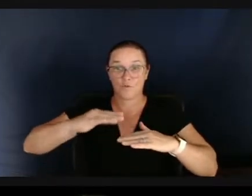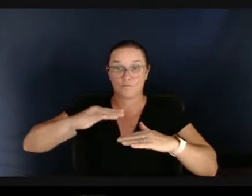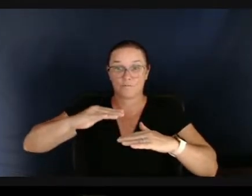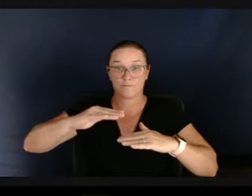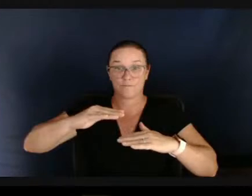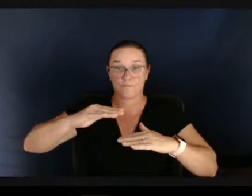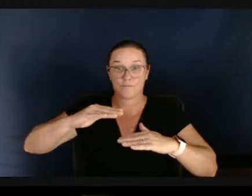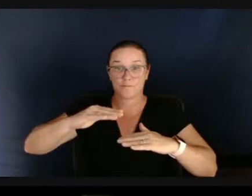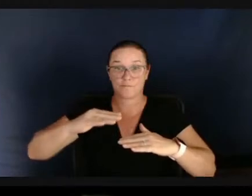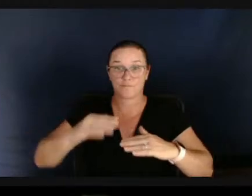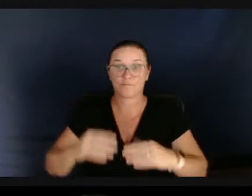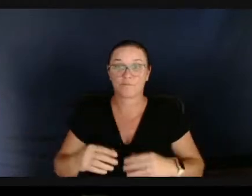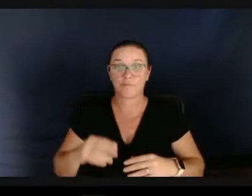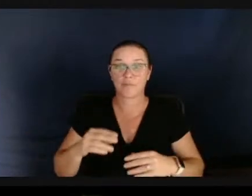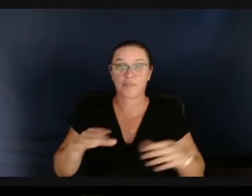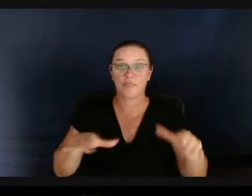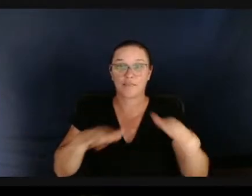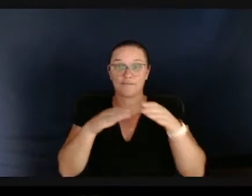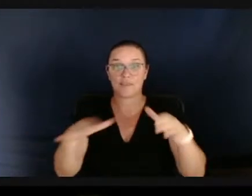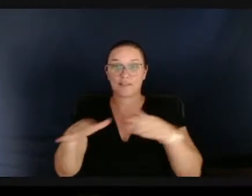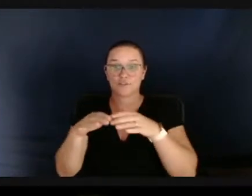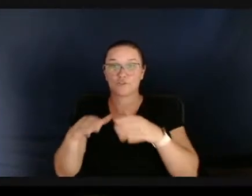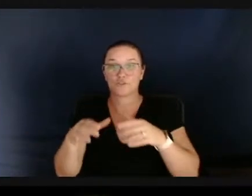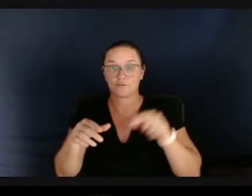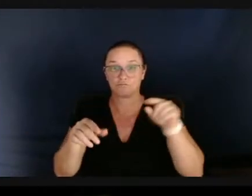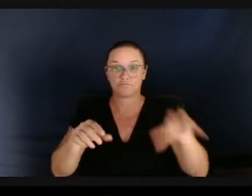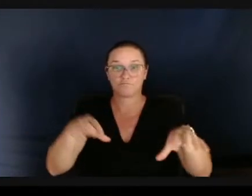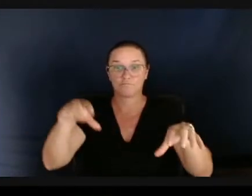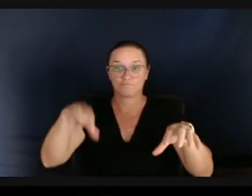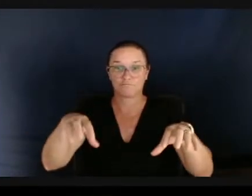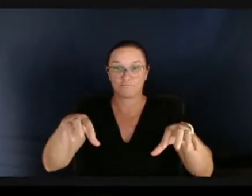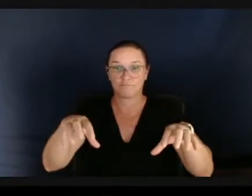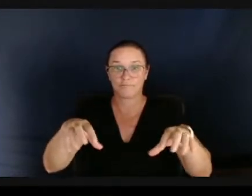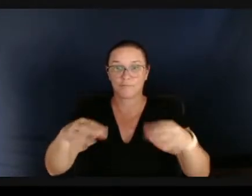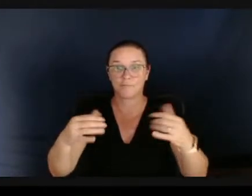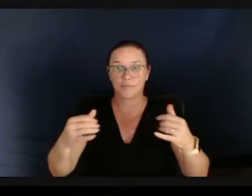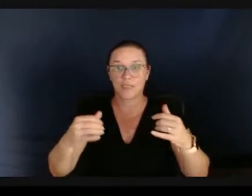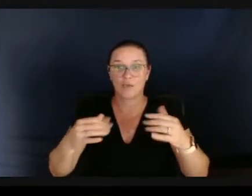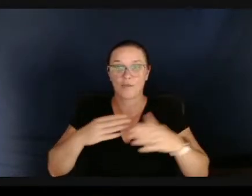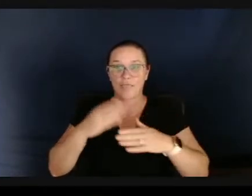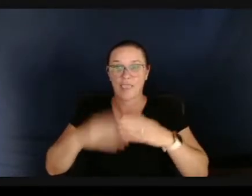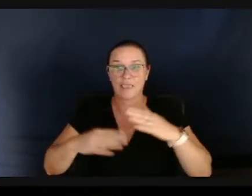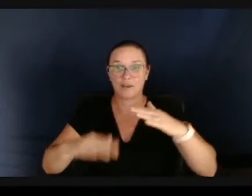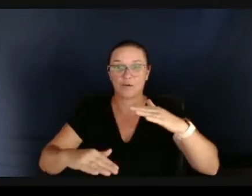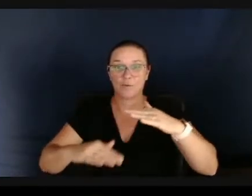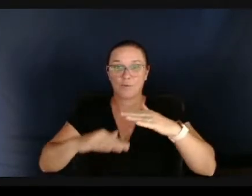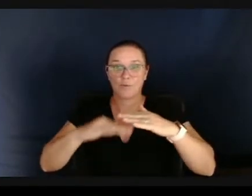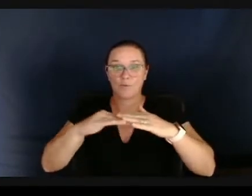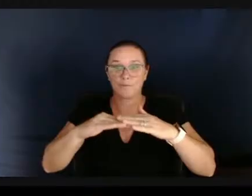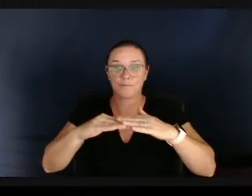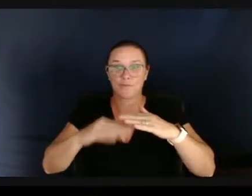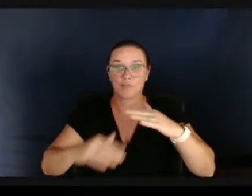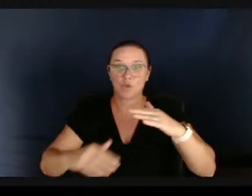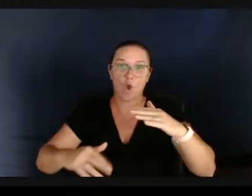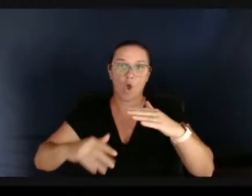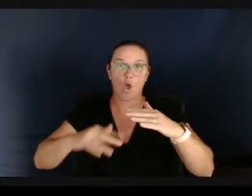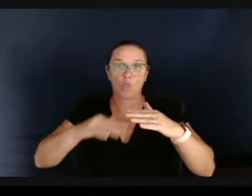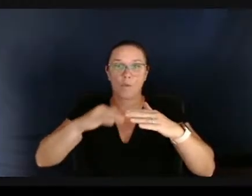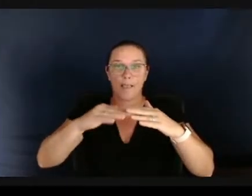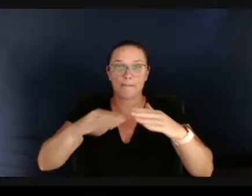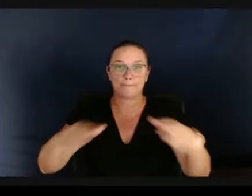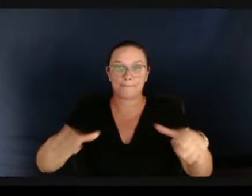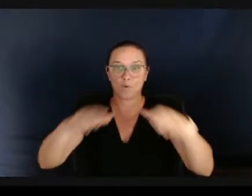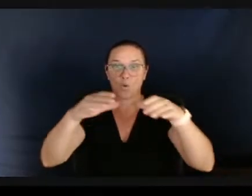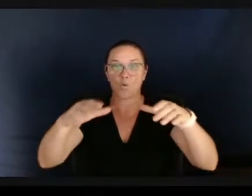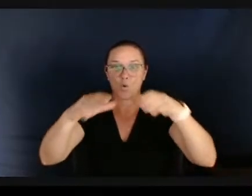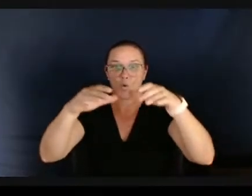And our vents are basically right in there. And now at the end of the animation, they're all the way up here. Maybe